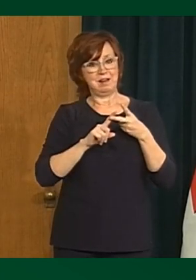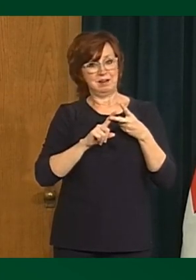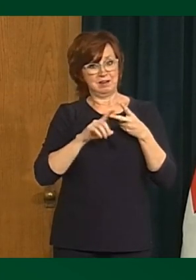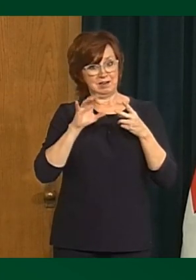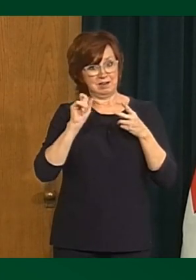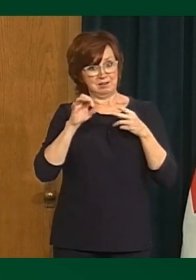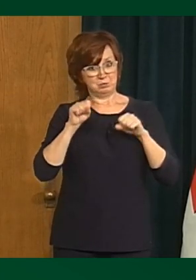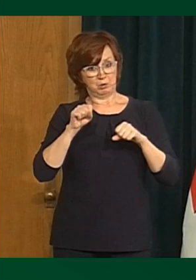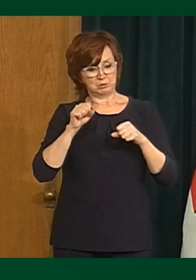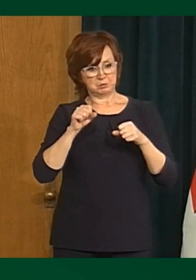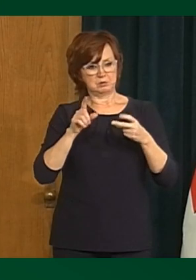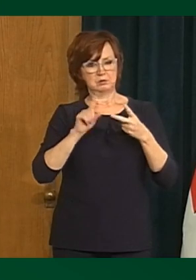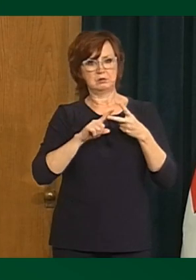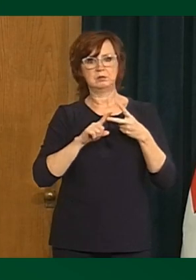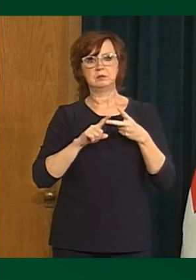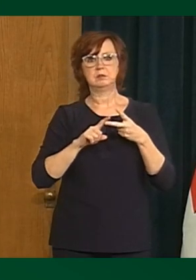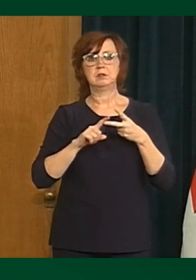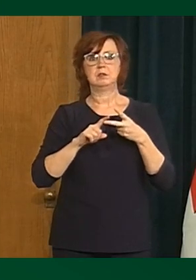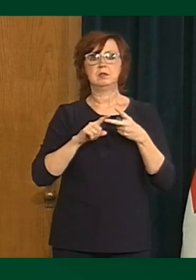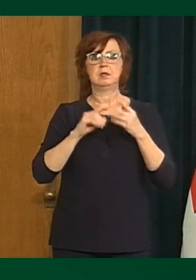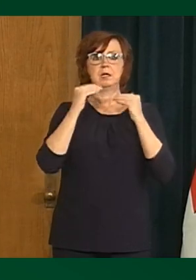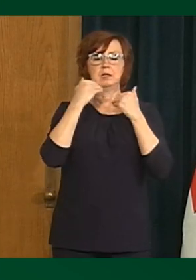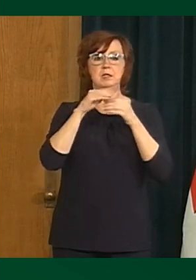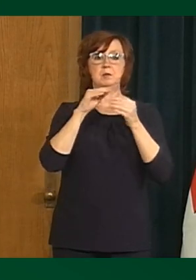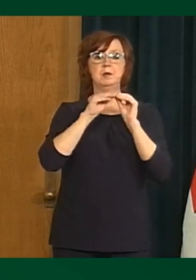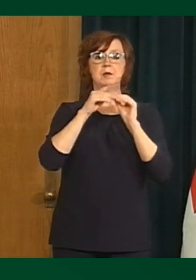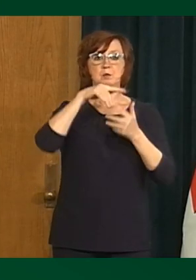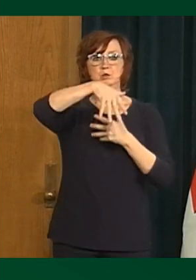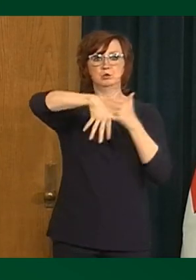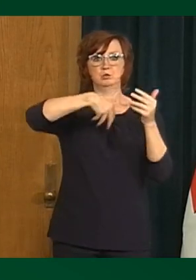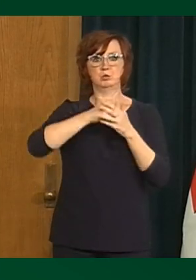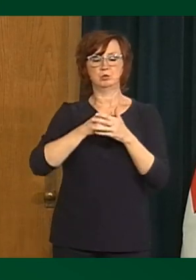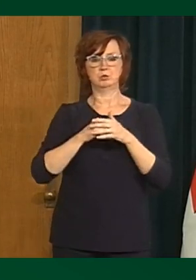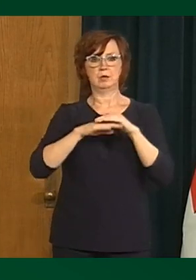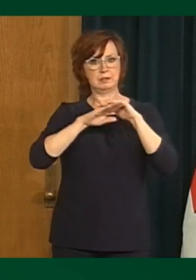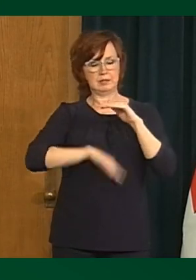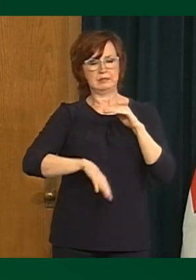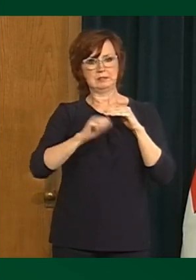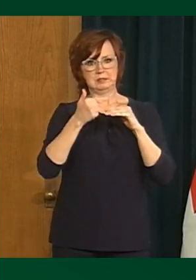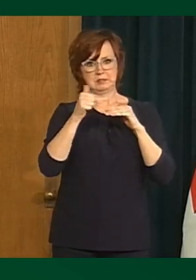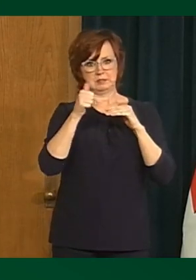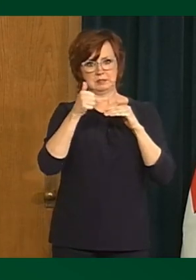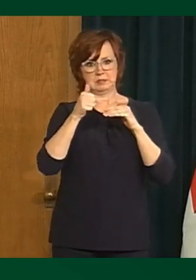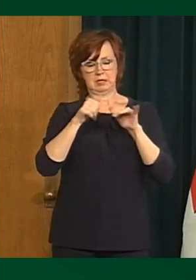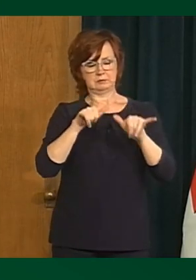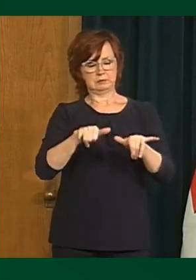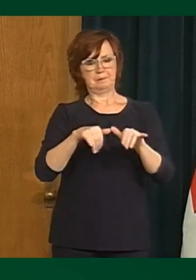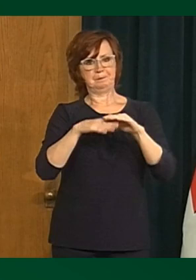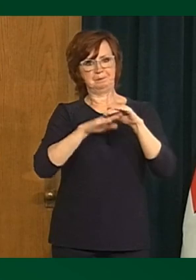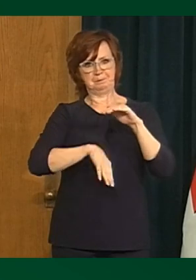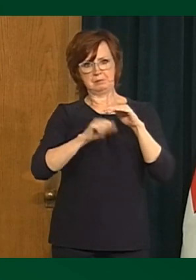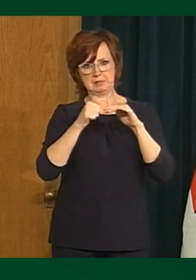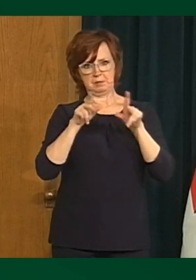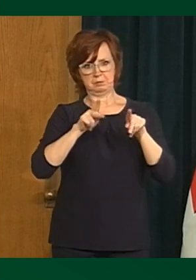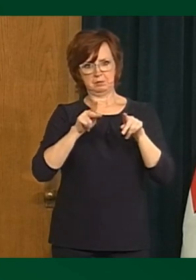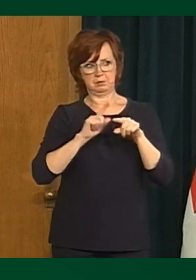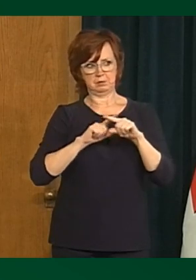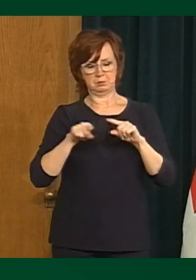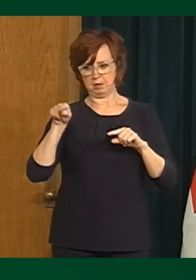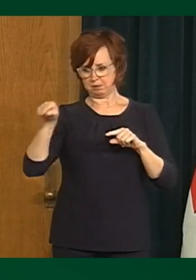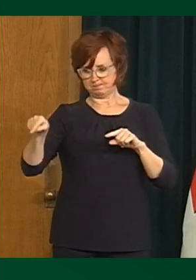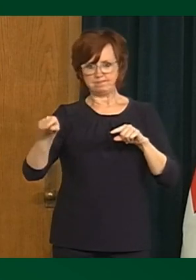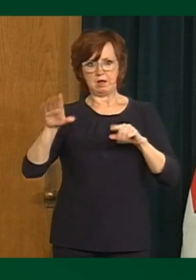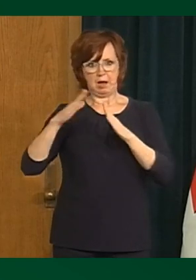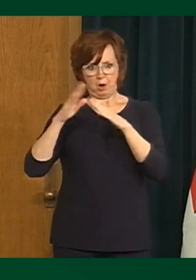meet with one or two households or one or two friends under 10. Right now, the group size remains restricted to 10. Generally, provinces,